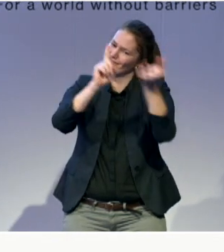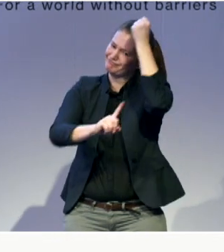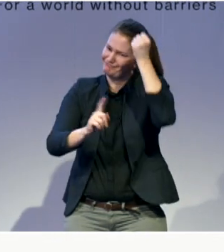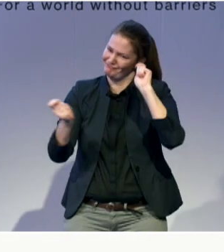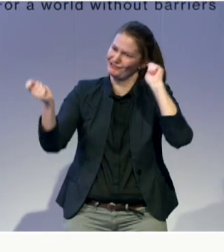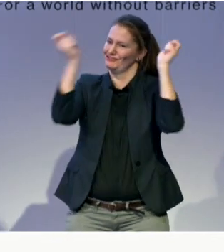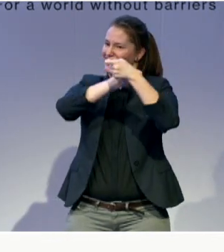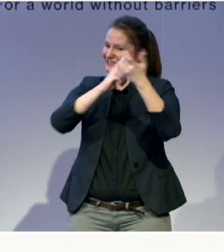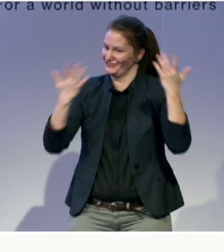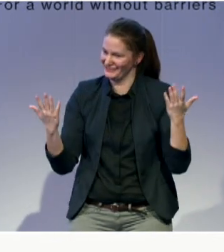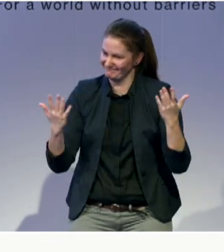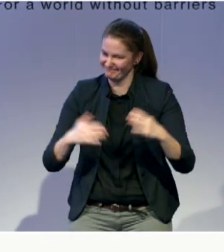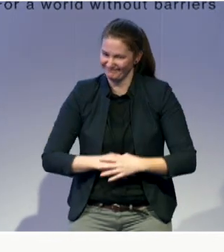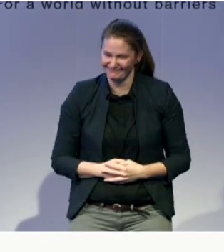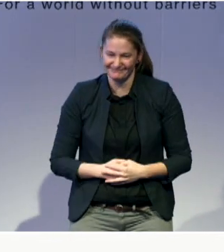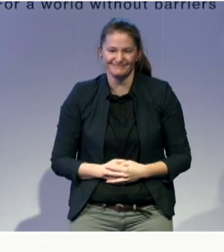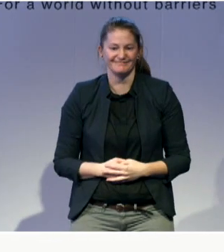Oh.